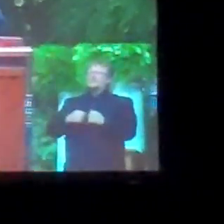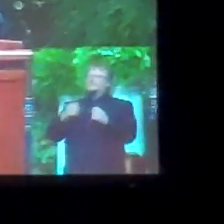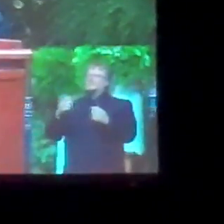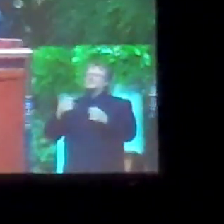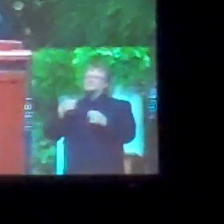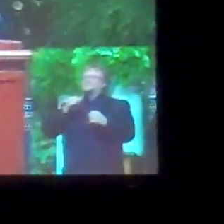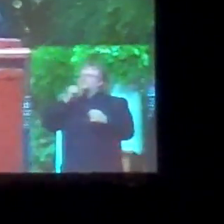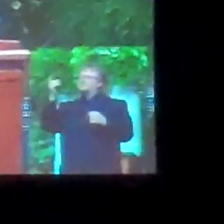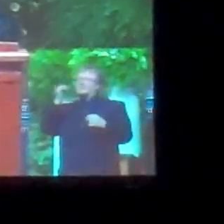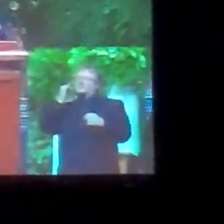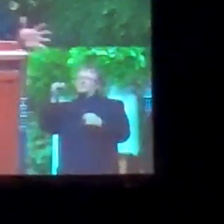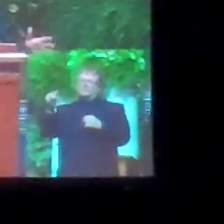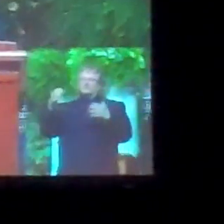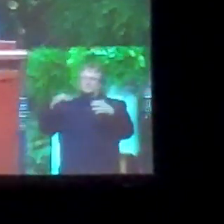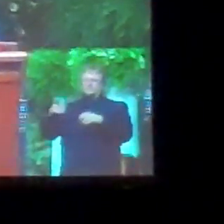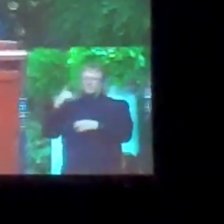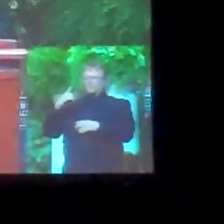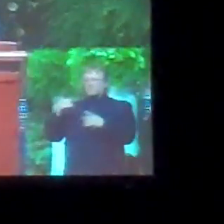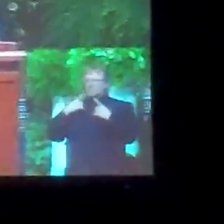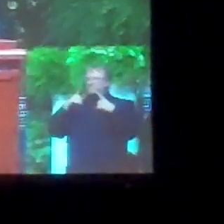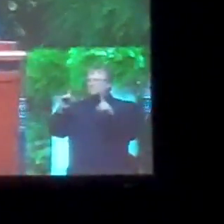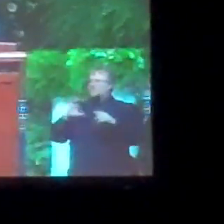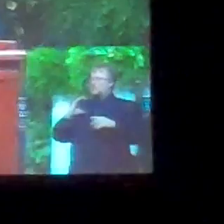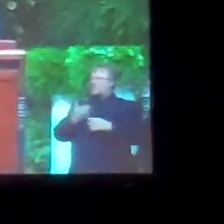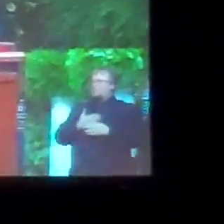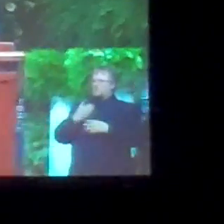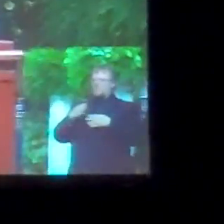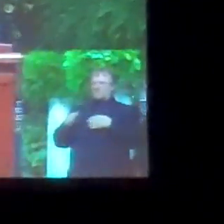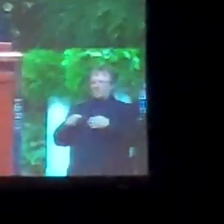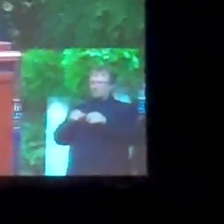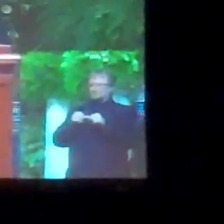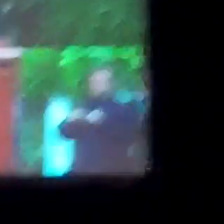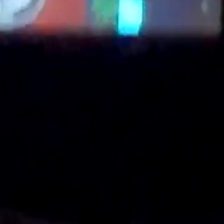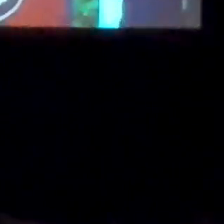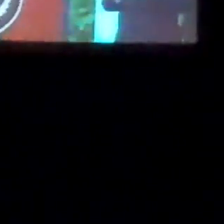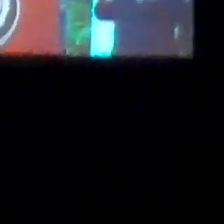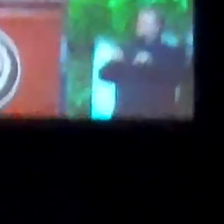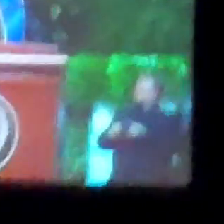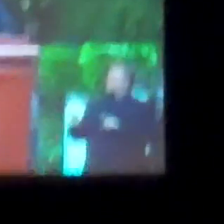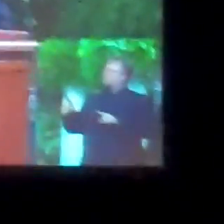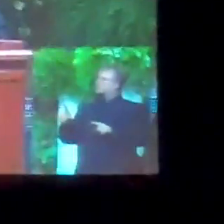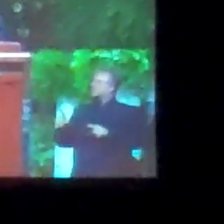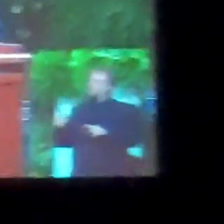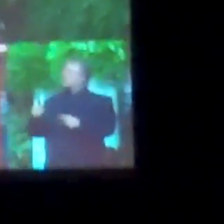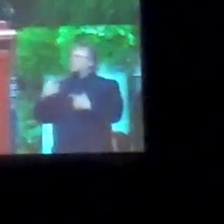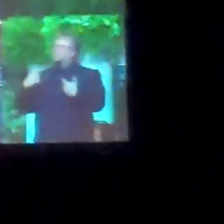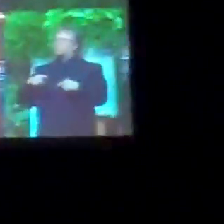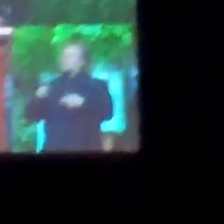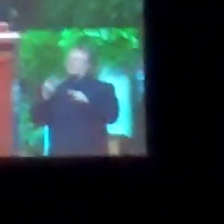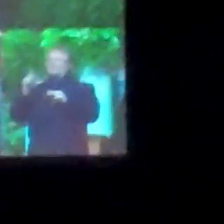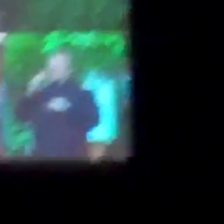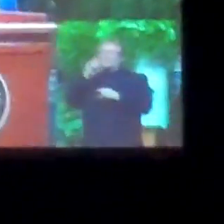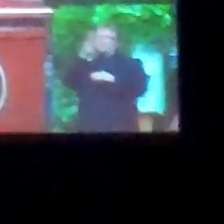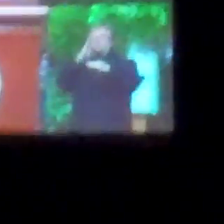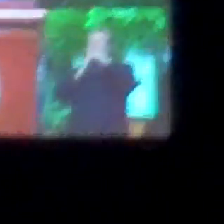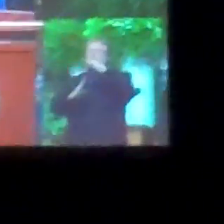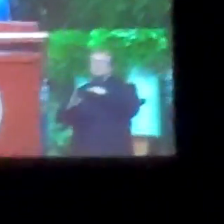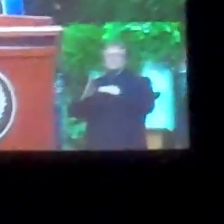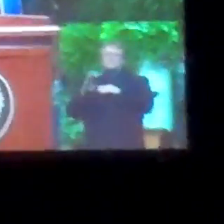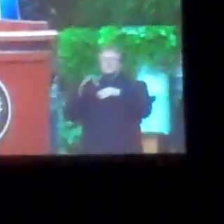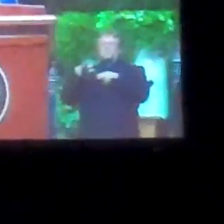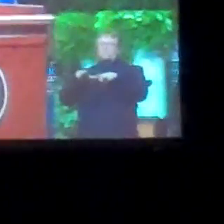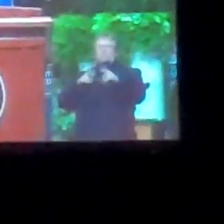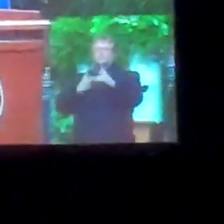pride and accomplishment, our path will once again divide. But I have to say that it is indeed humbling to walk the halls of San Diego